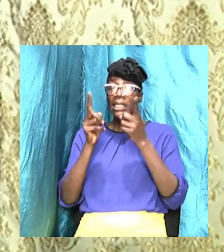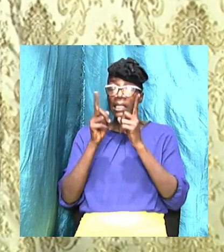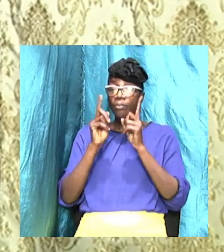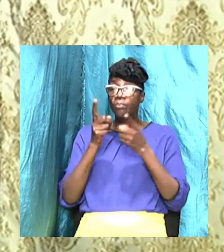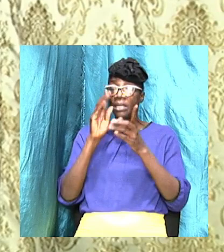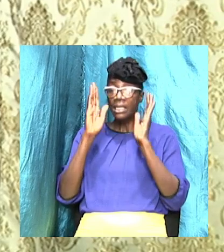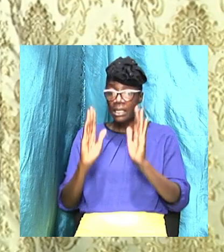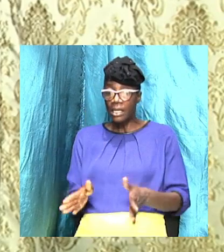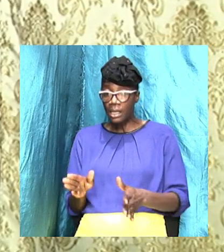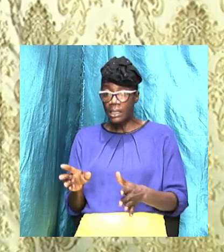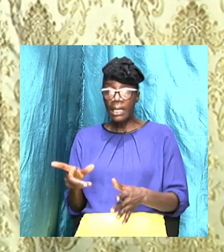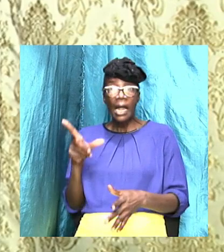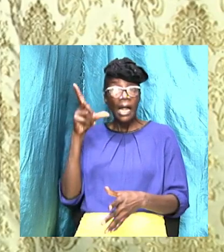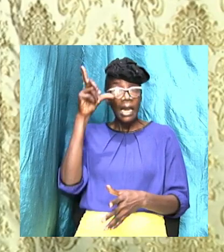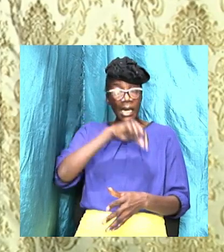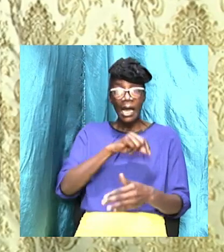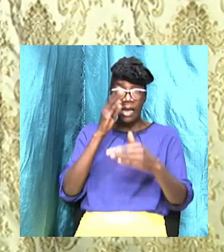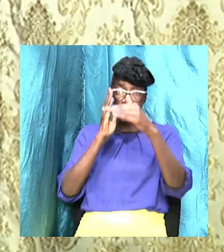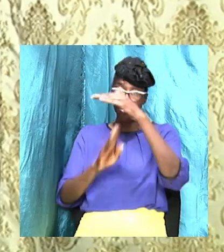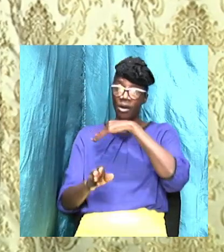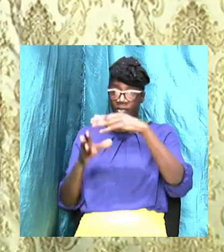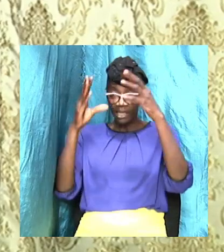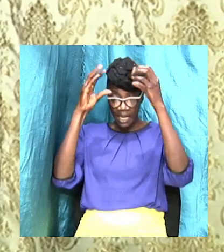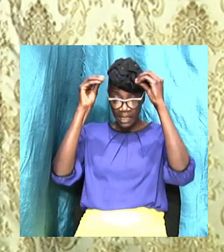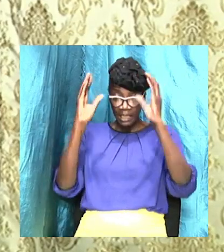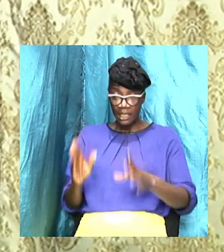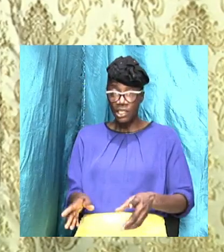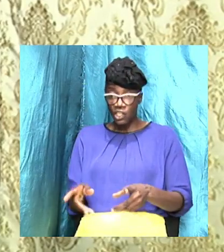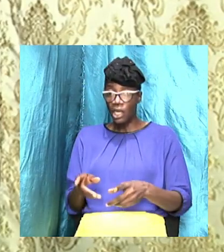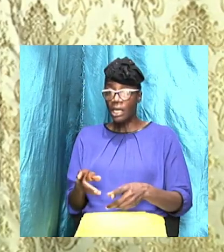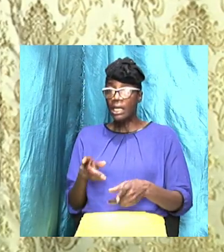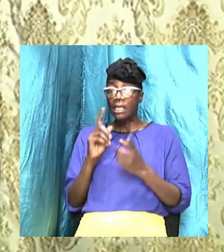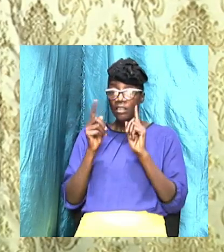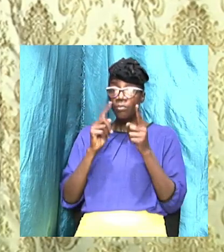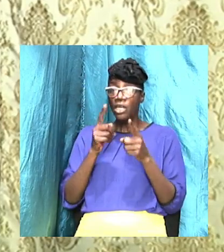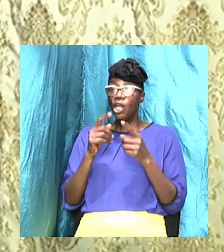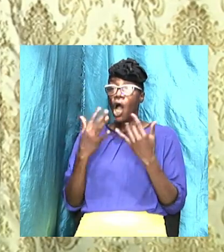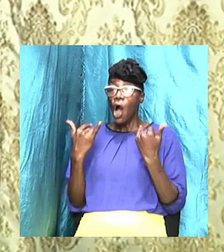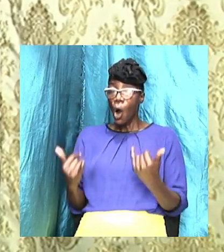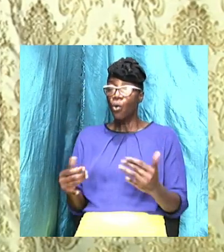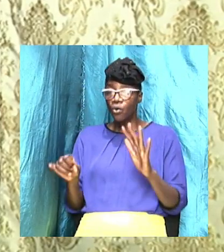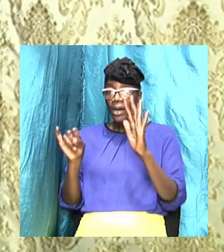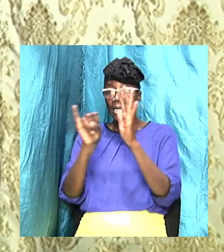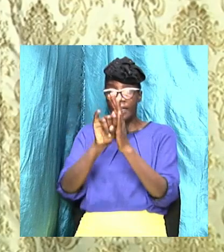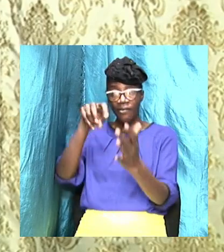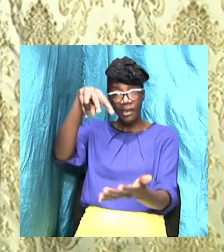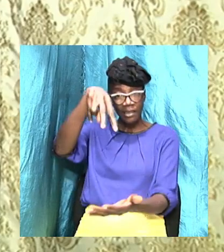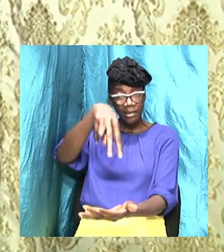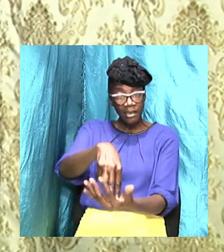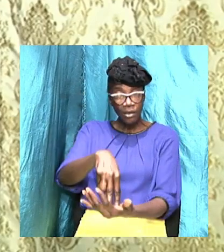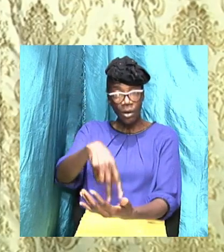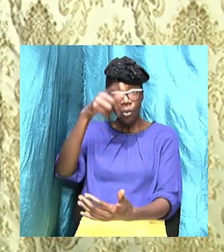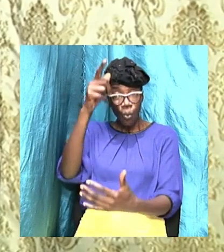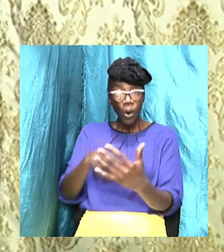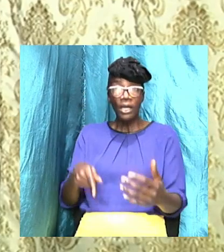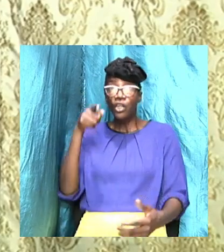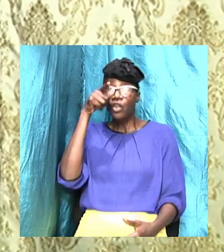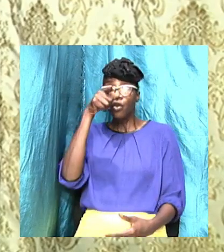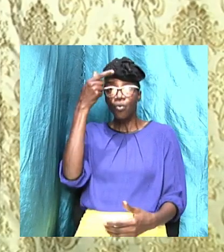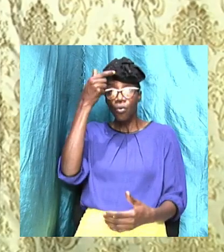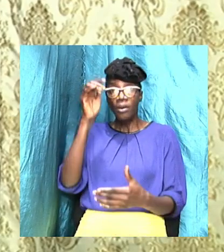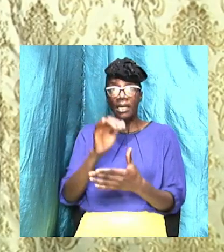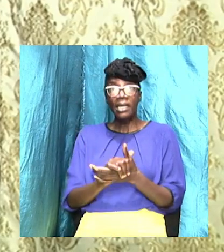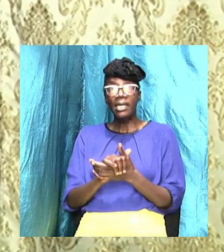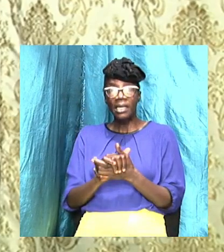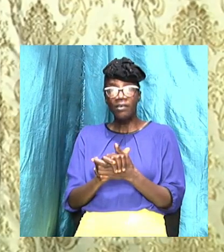false prophets and teachers speak, how to be able to identify it. How to know to stand up into what you believe